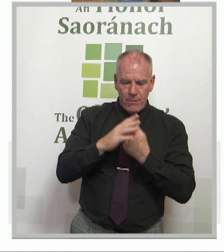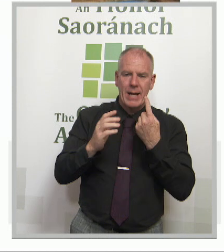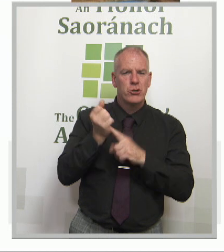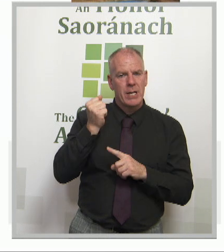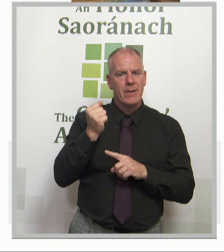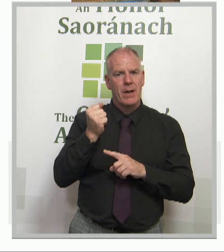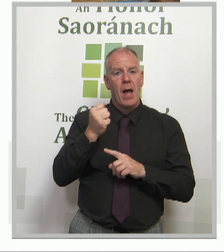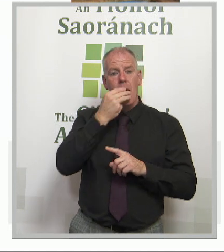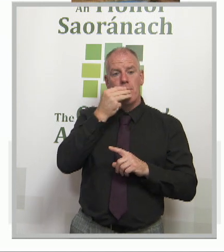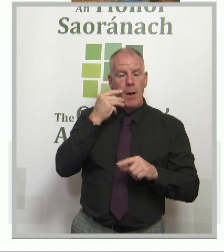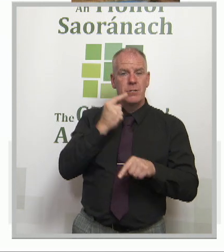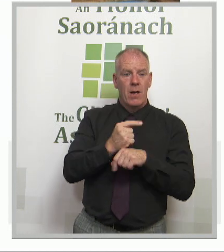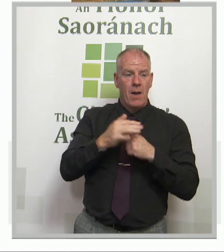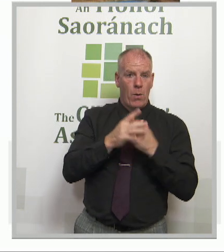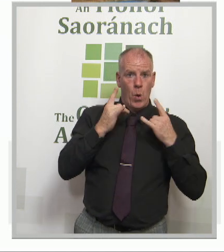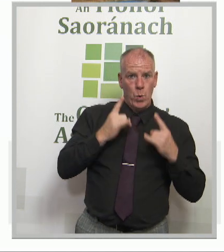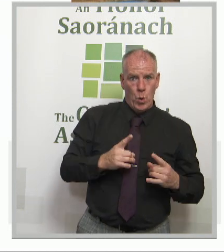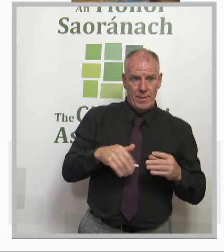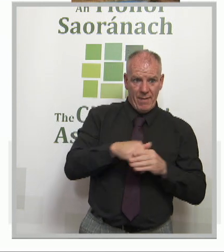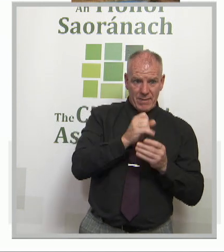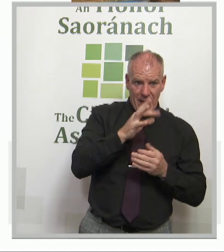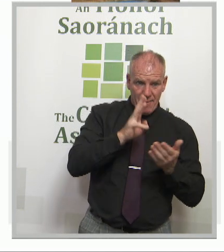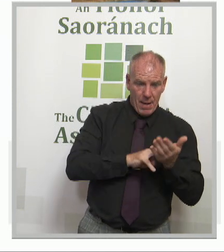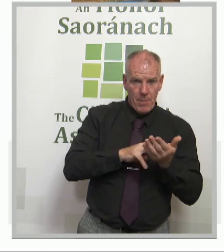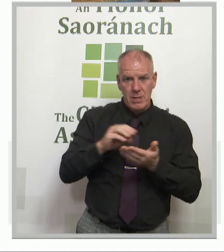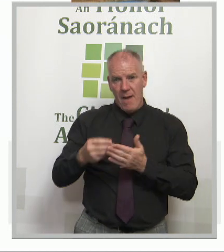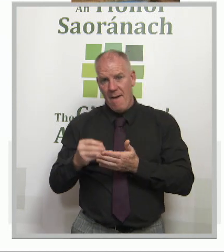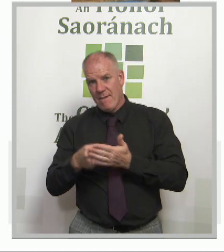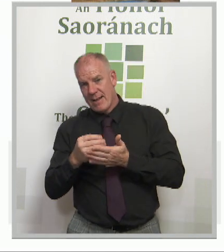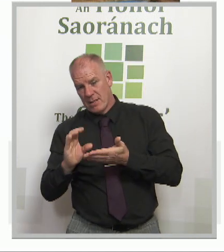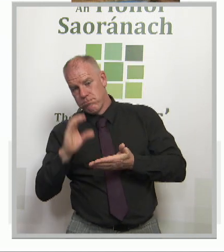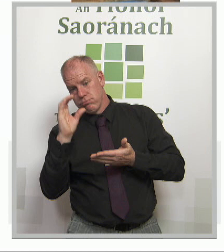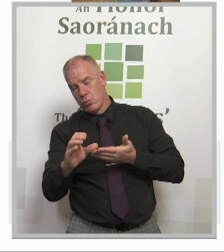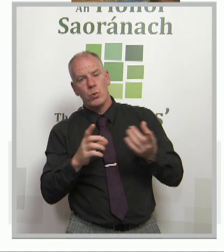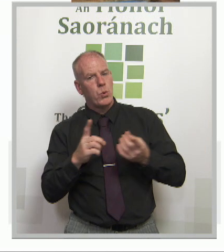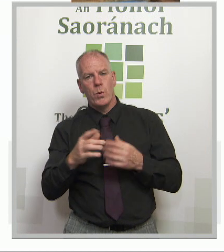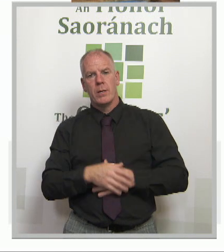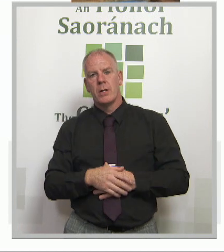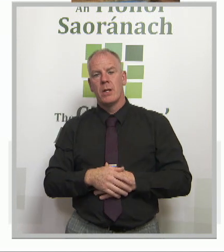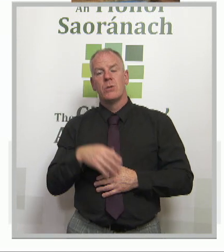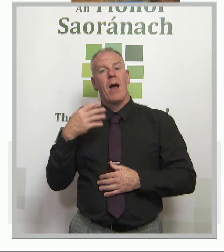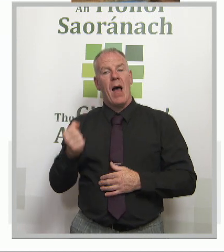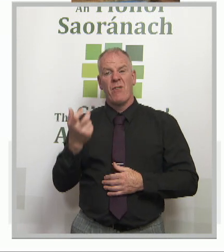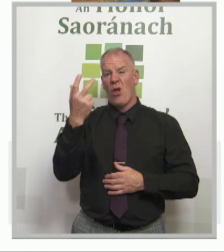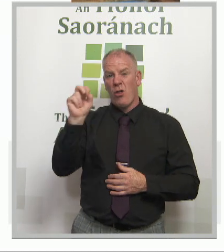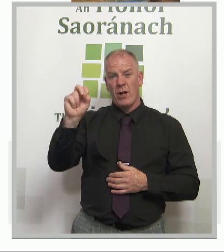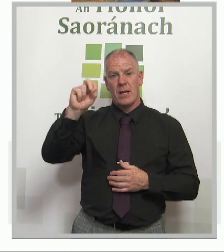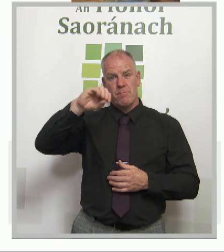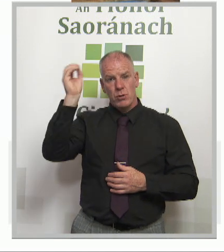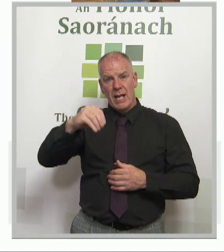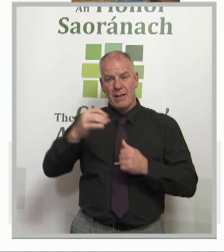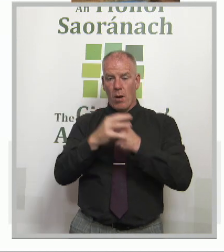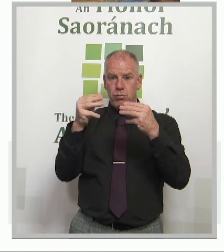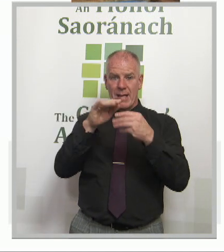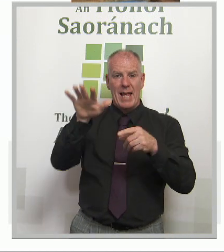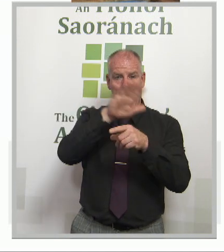commitments through human financial engagement to do so. So that needs to be done. So if we have a 30% target for protected